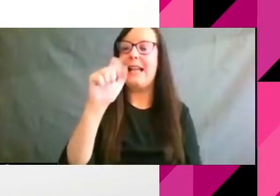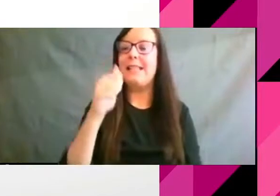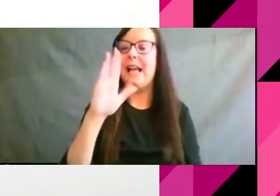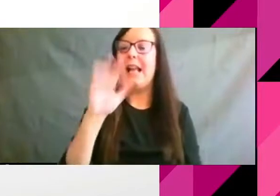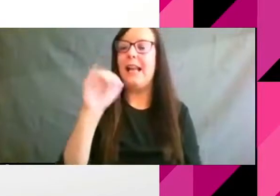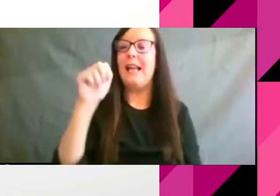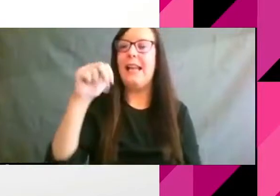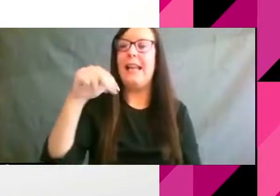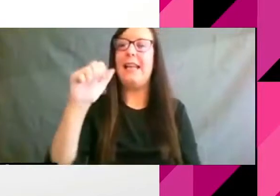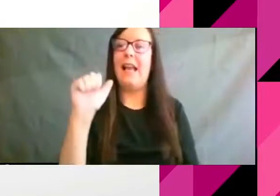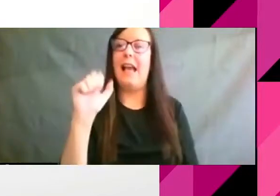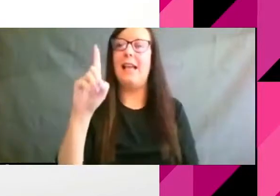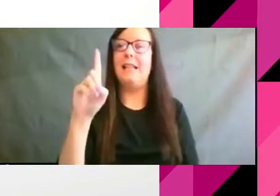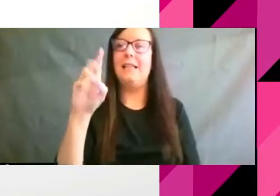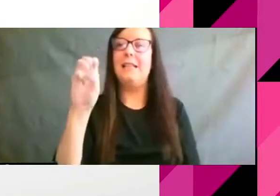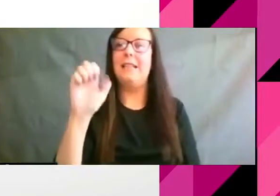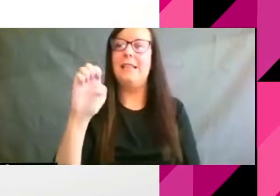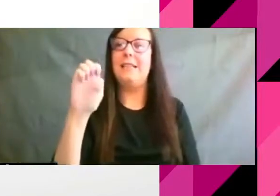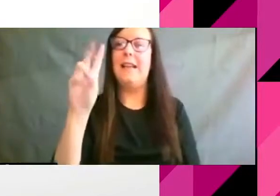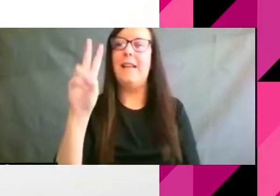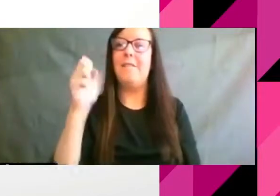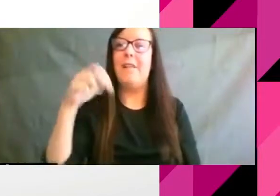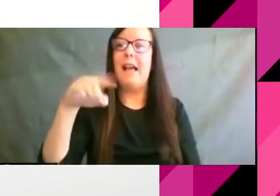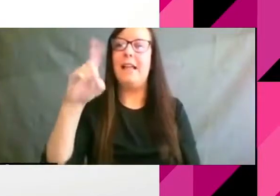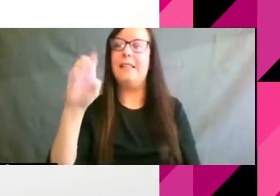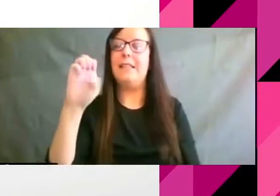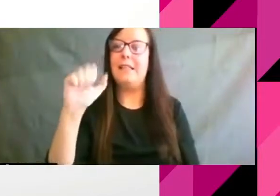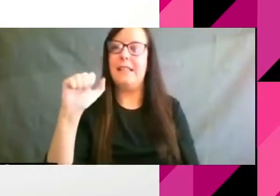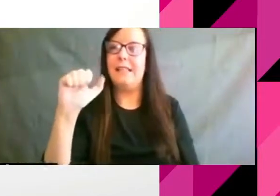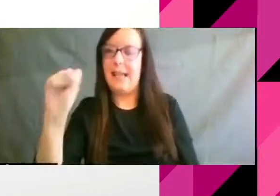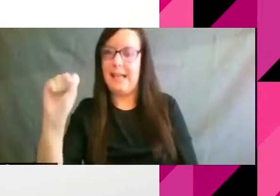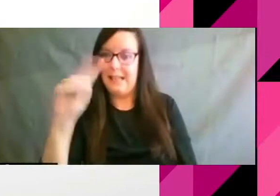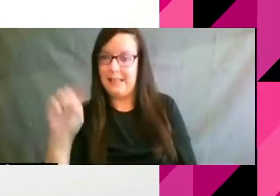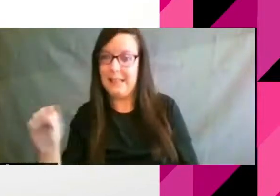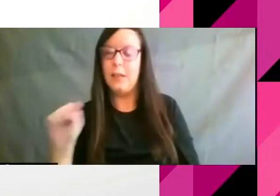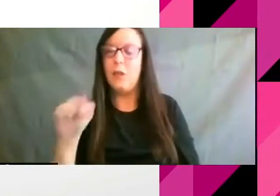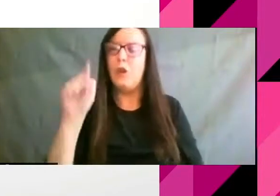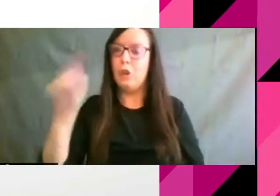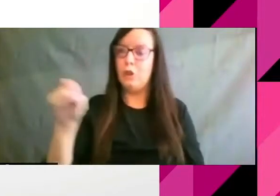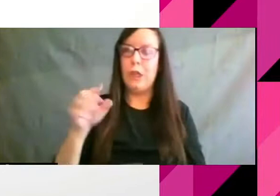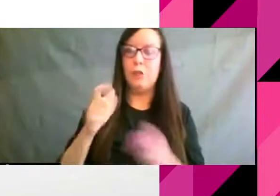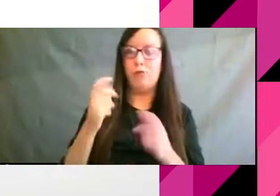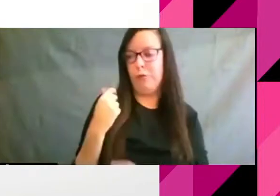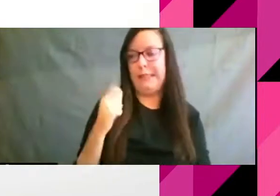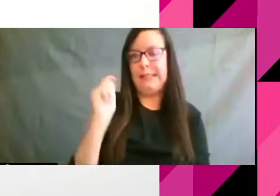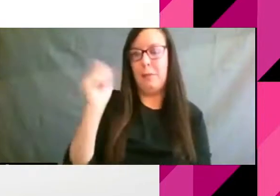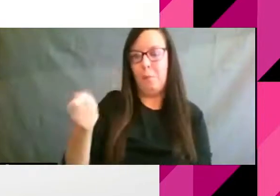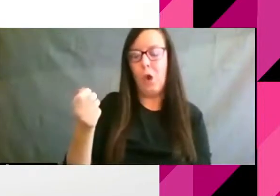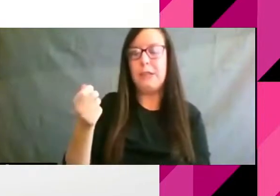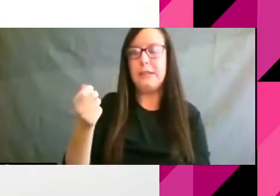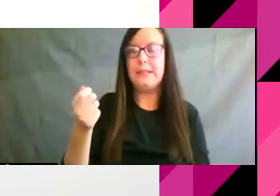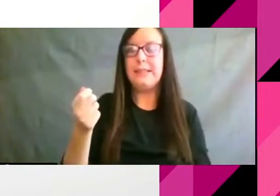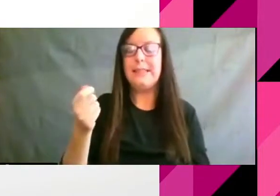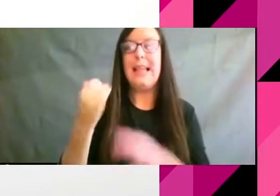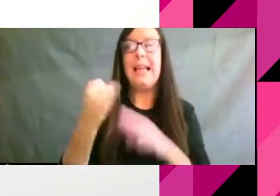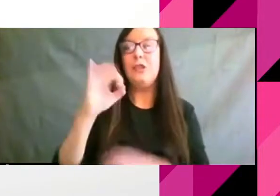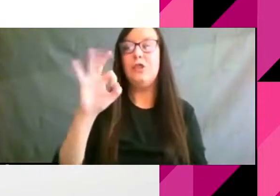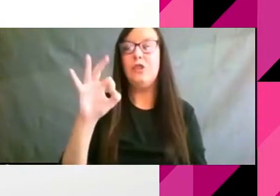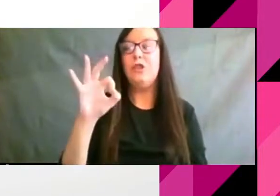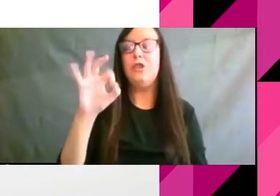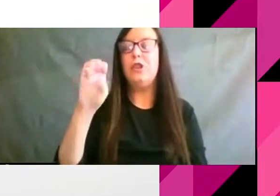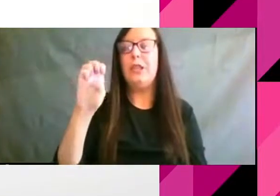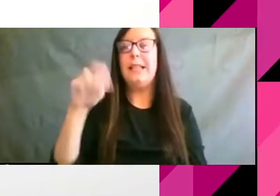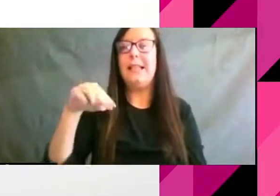Aguilar. Catalina has recently been appointed as Ambassador of Costa Rica to the UN in Geneva, and I want at the outset to offer